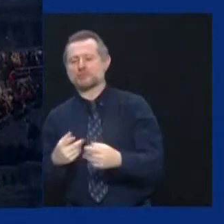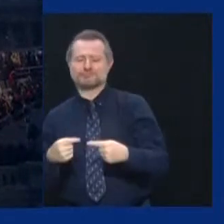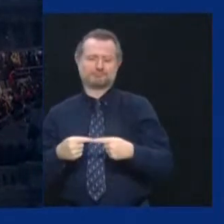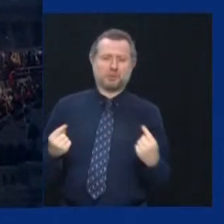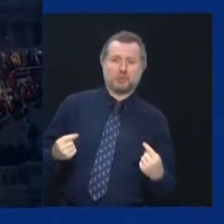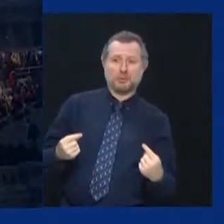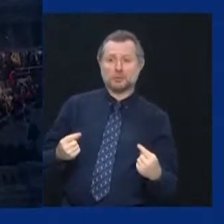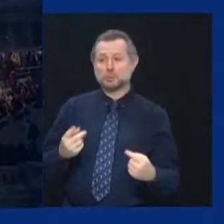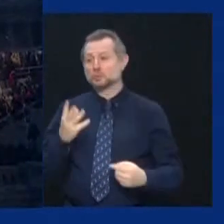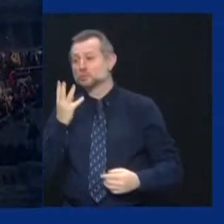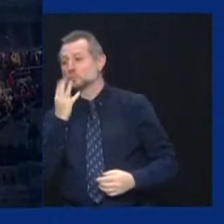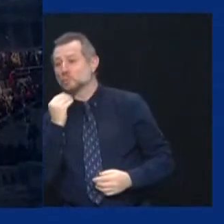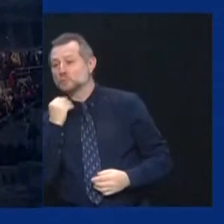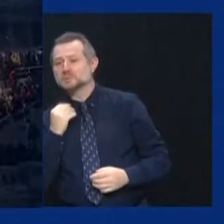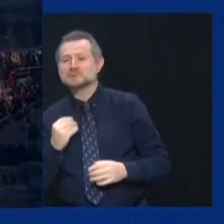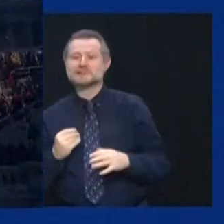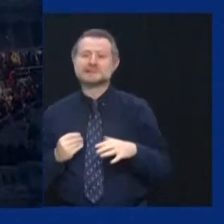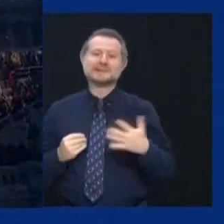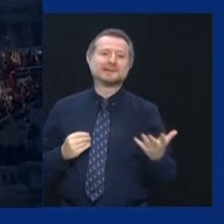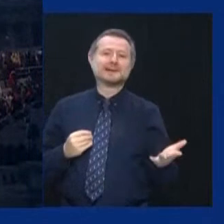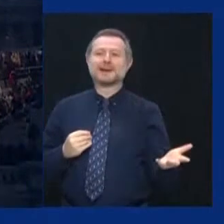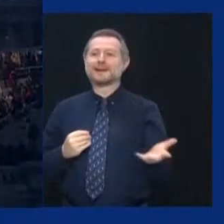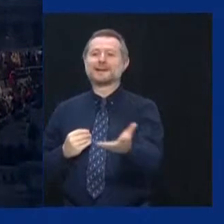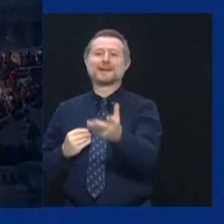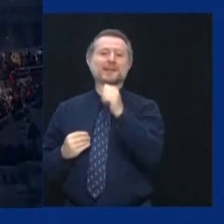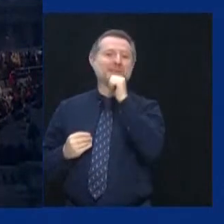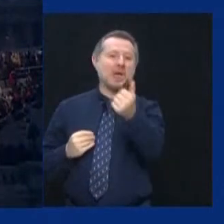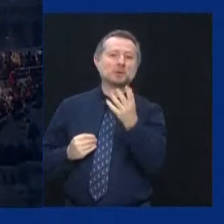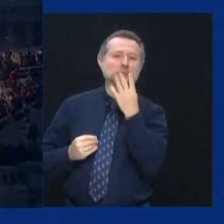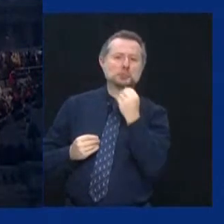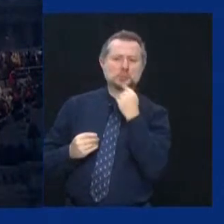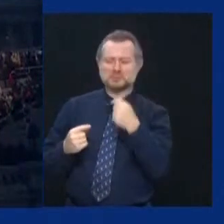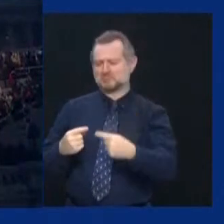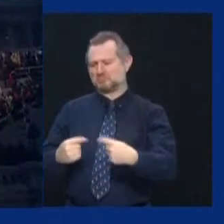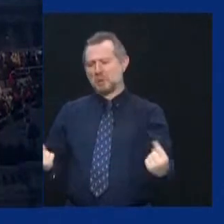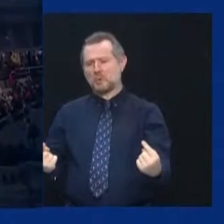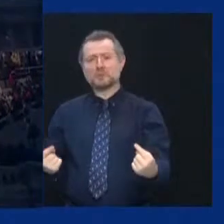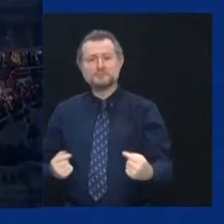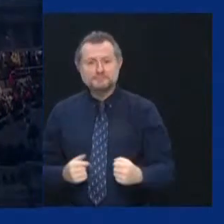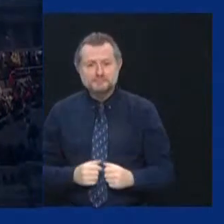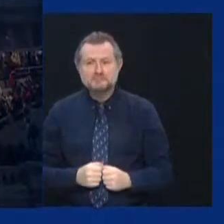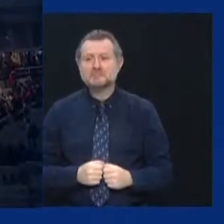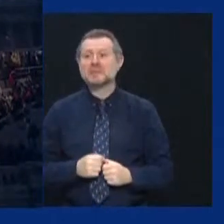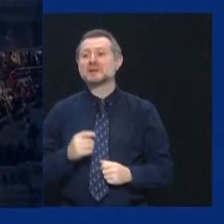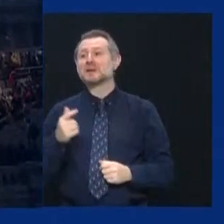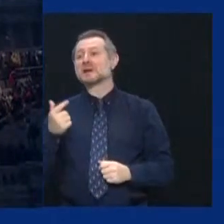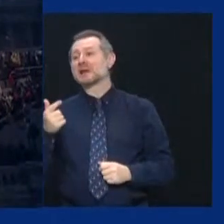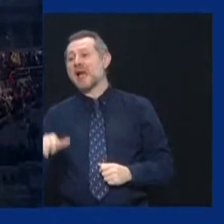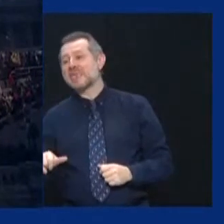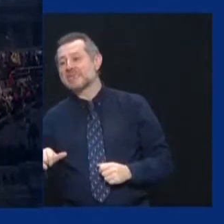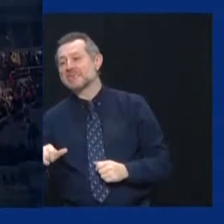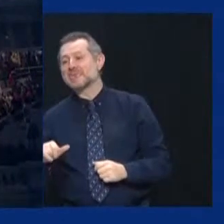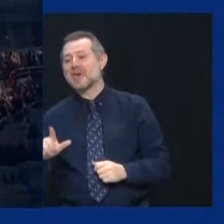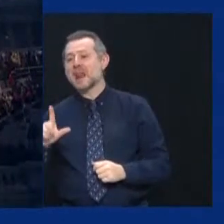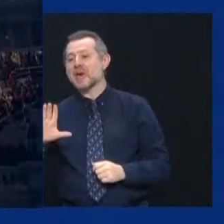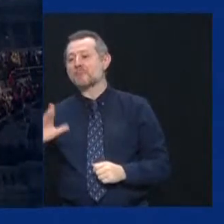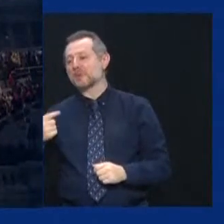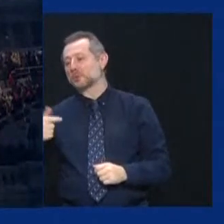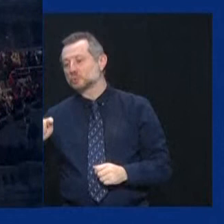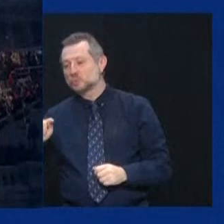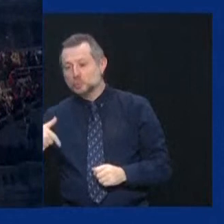divide Jewish people from non-Jewish people, divide gay people, LGBTQ,